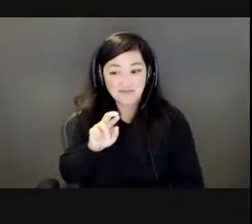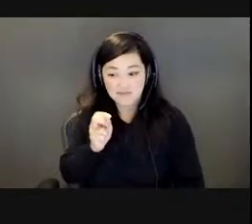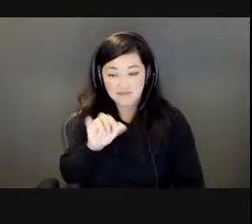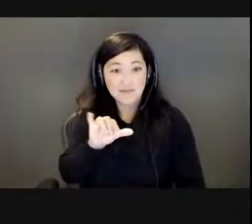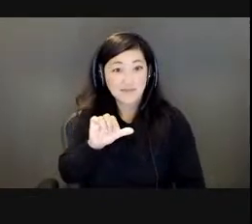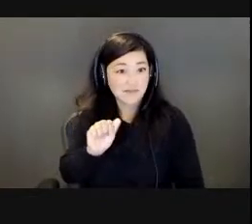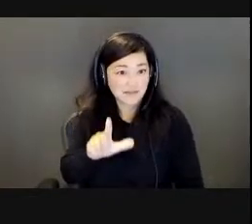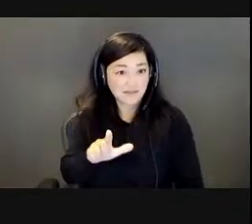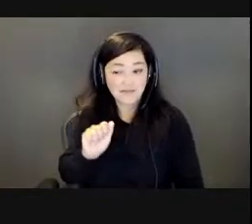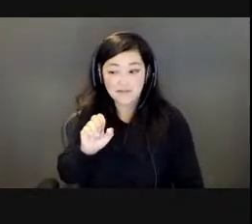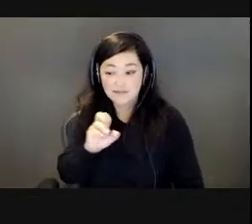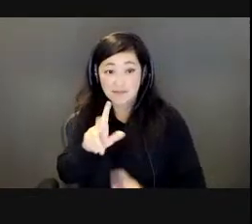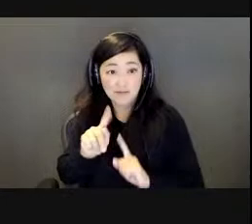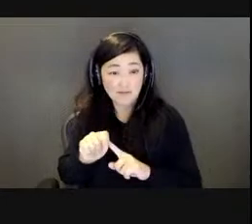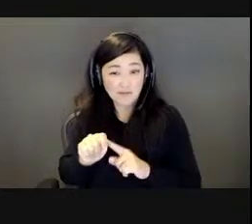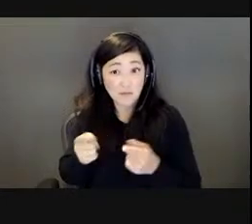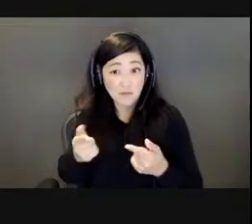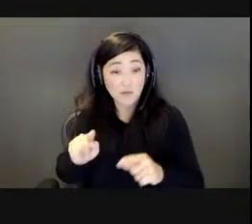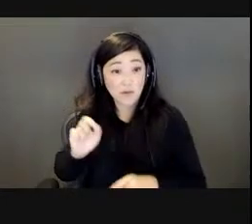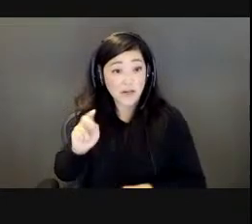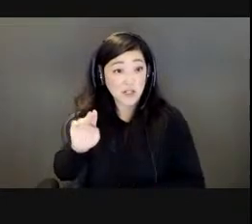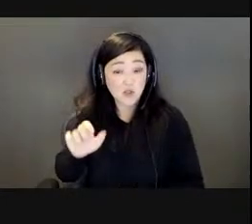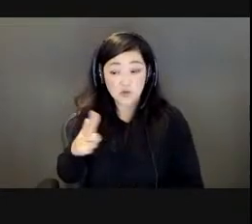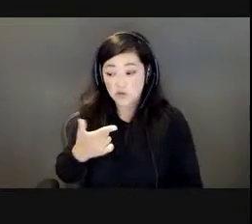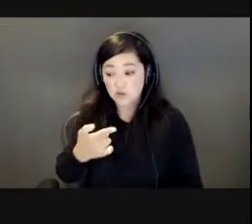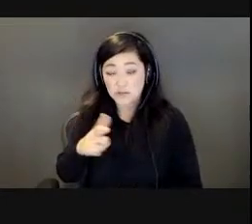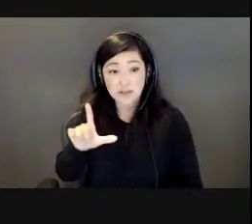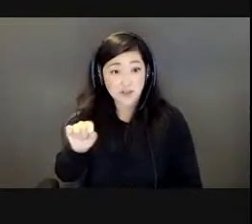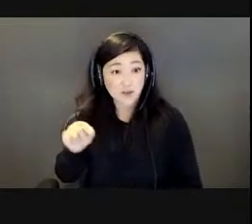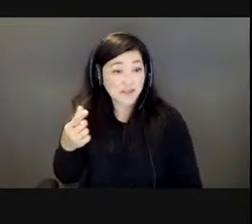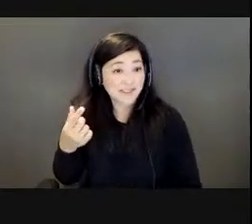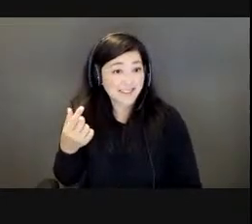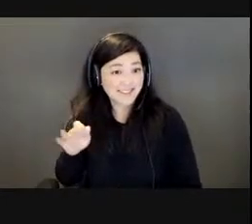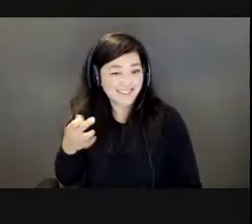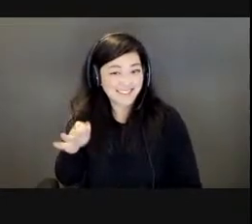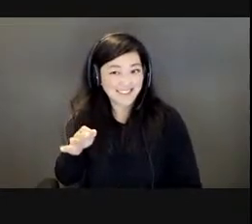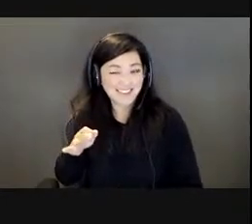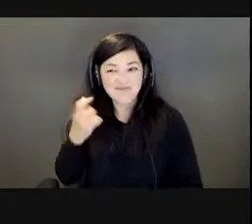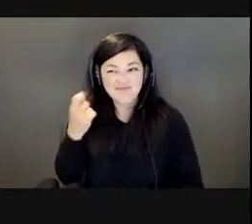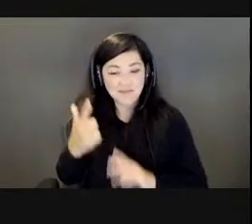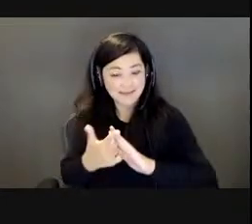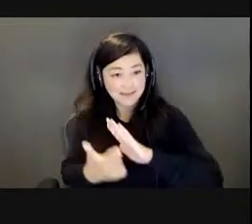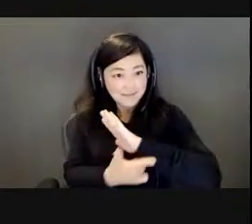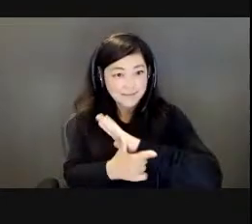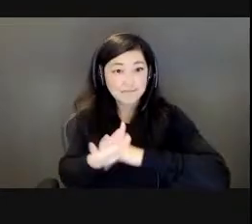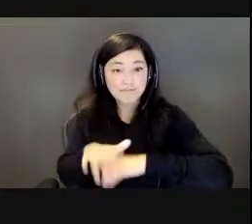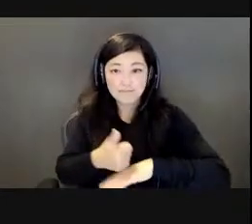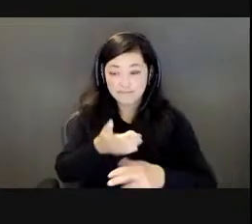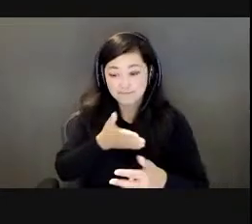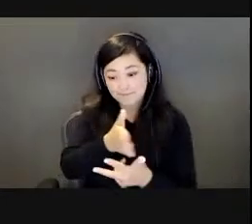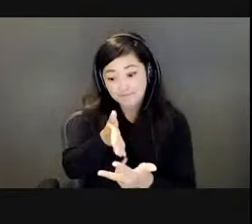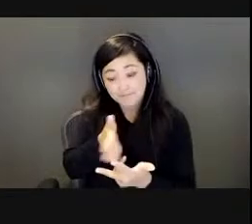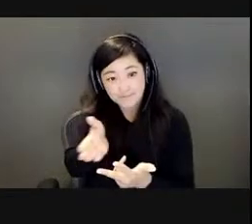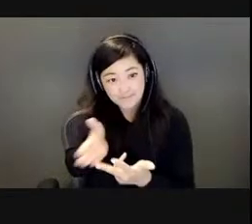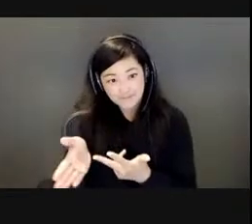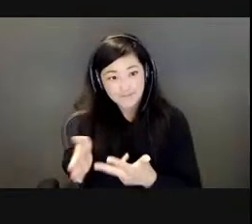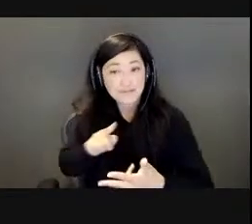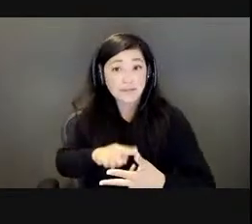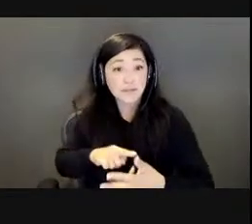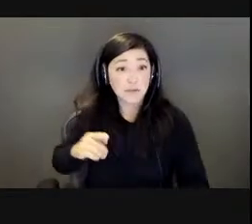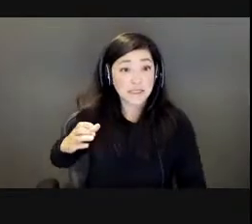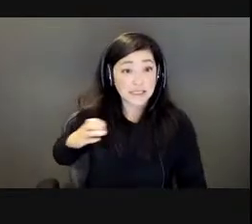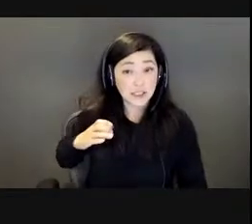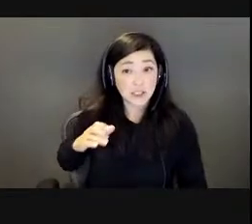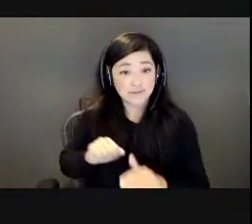21st, 2019. And the legislation created three separate entities: the Chief Accessibility Officer, the